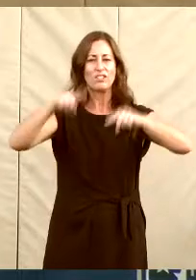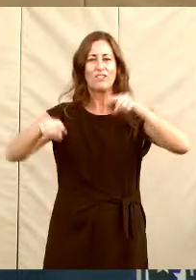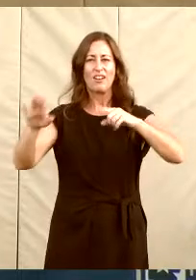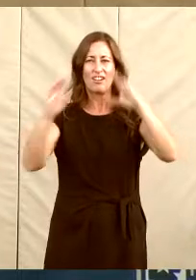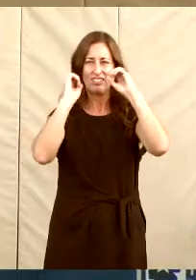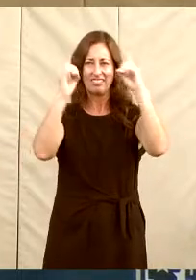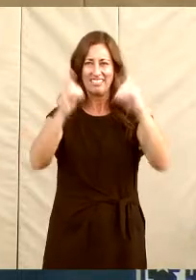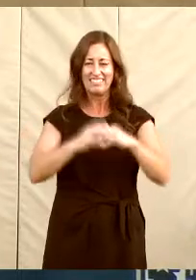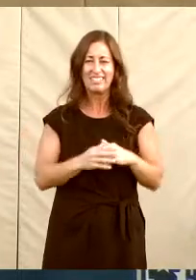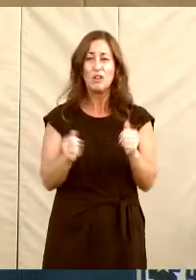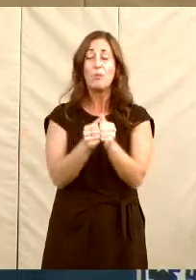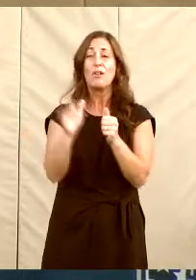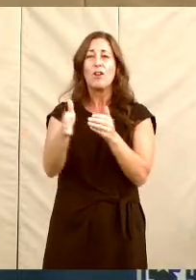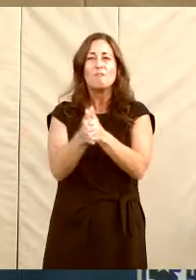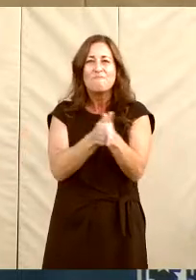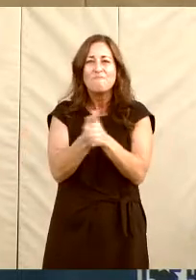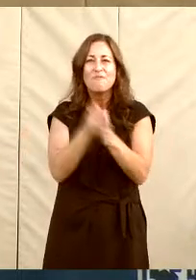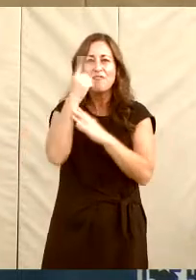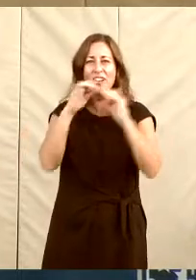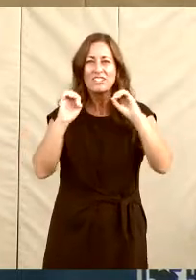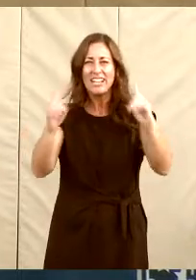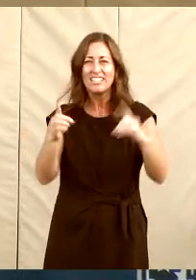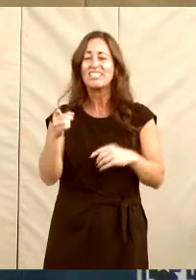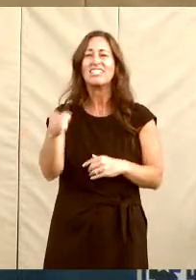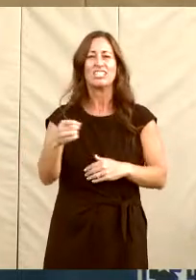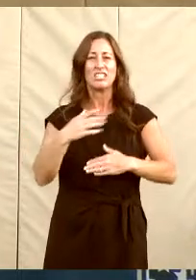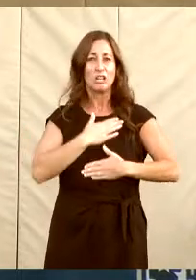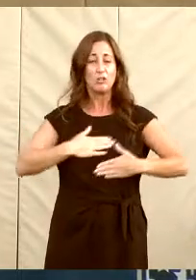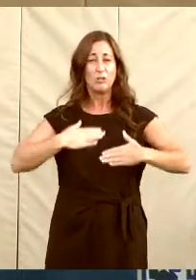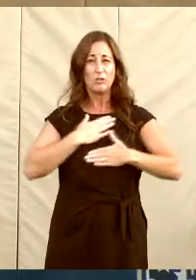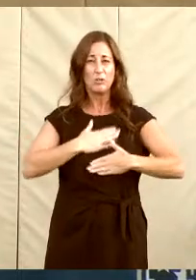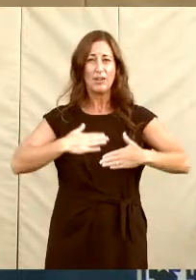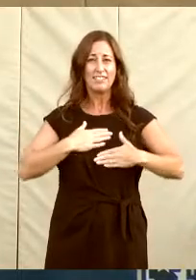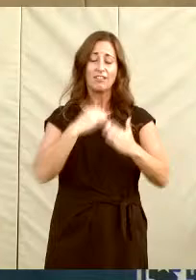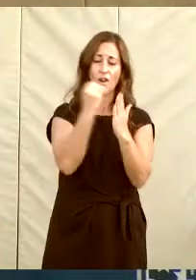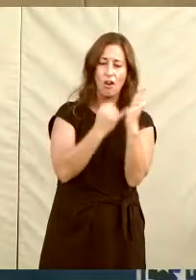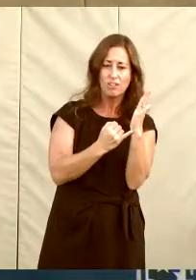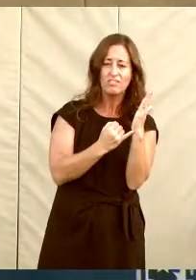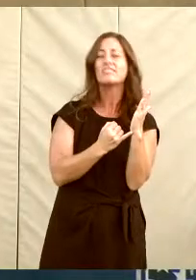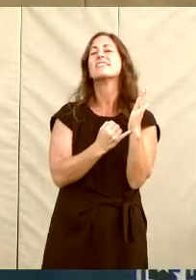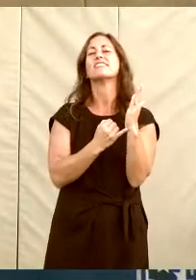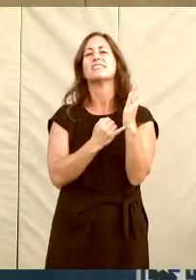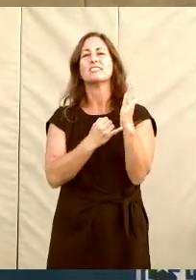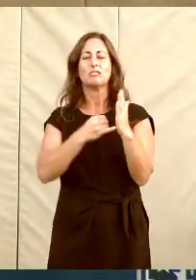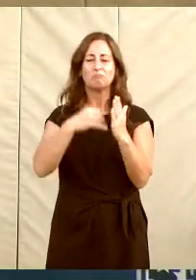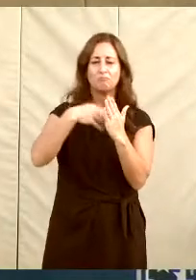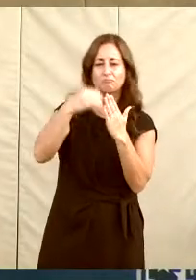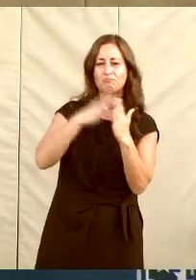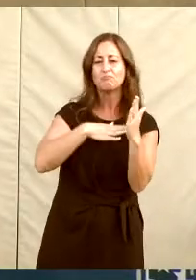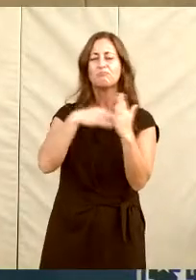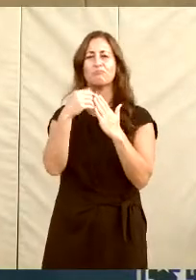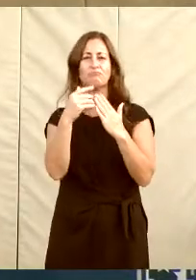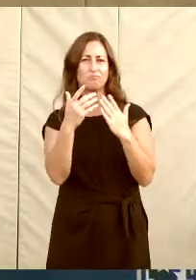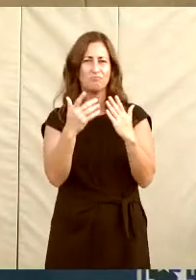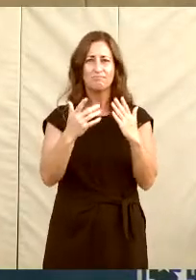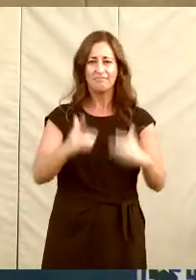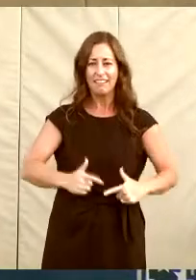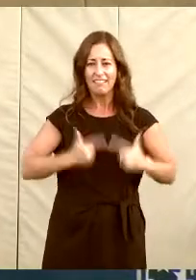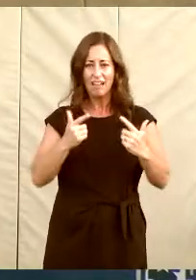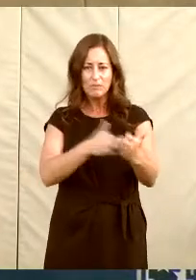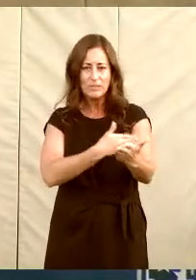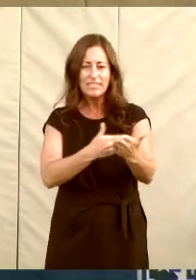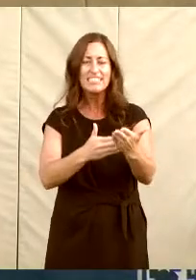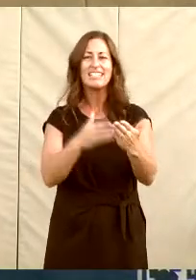her enthusiasm for education, Catherine enjoys art, mainly painting and drawing, live music, and